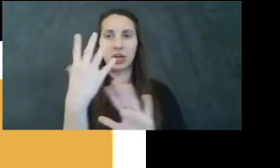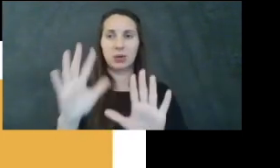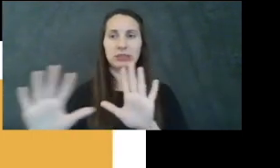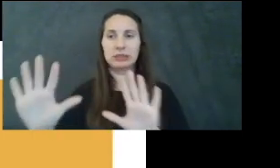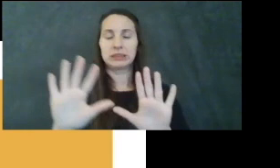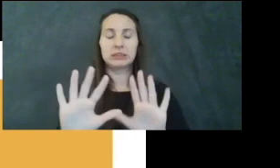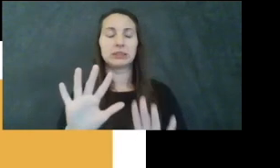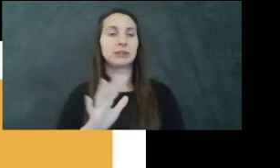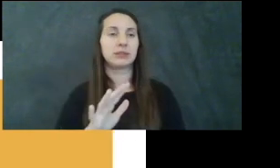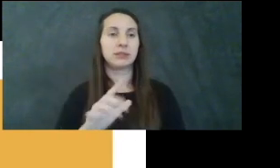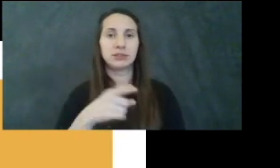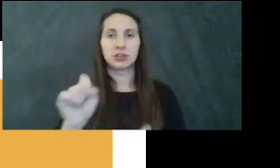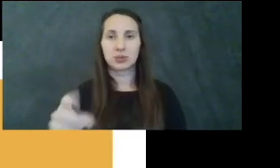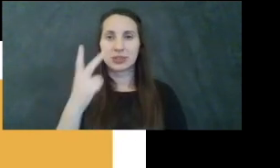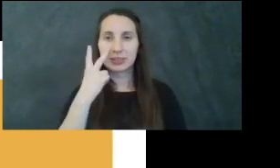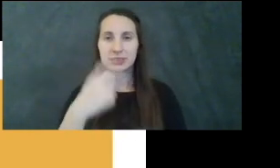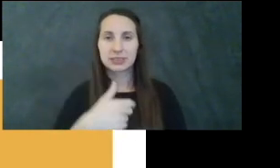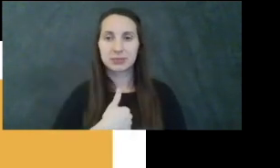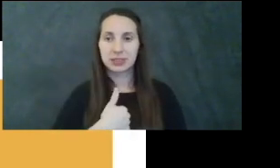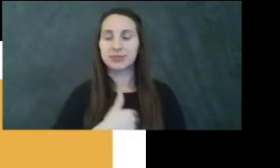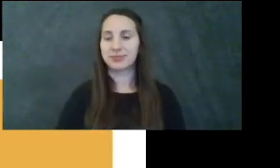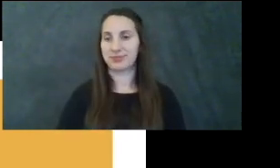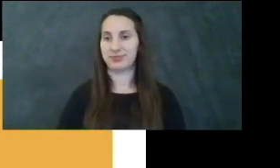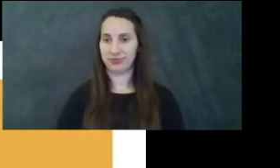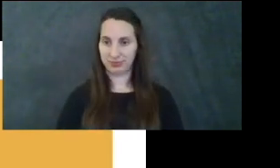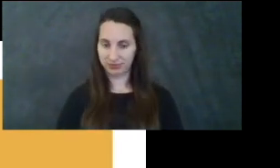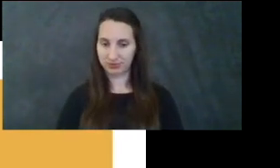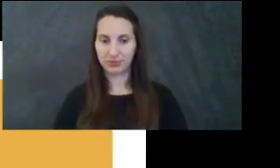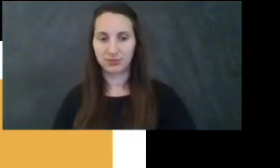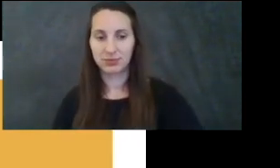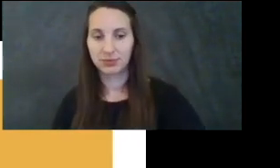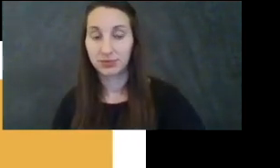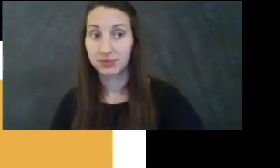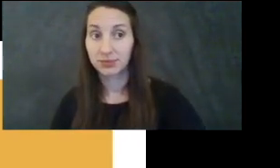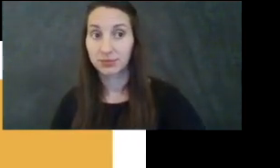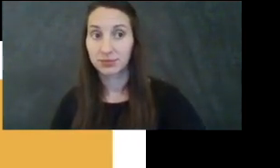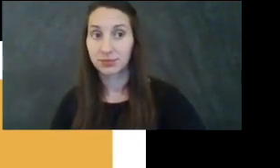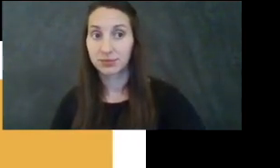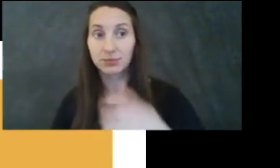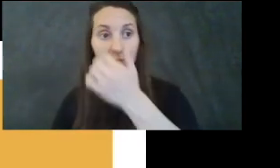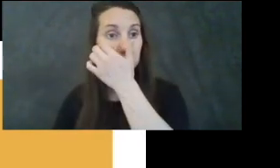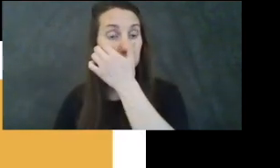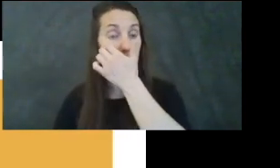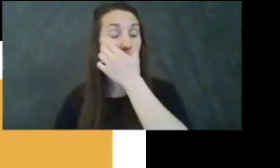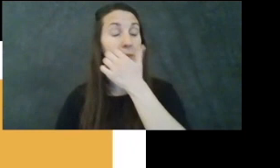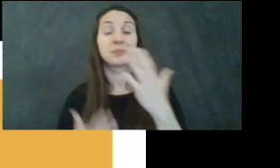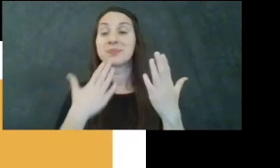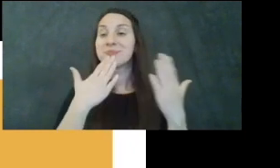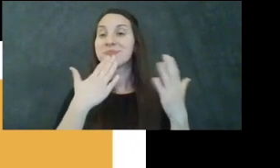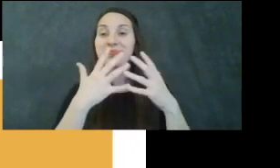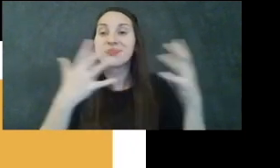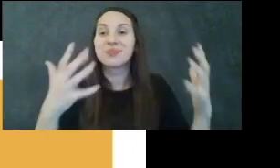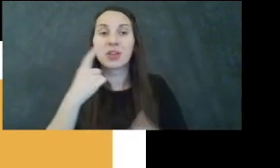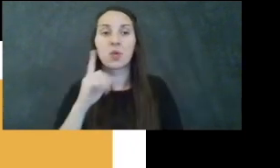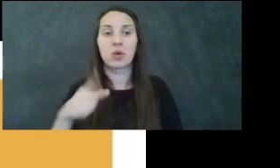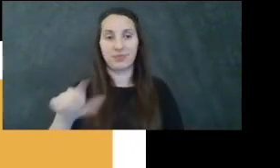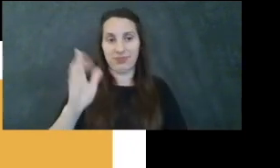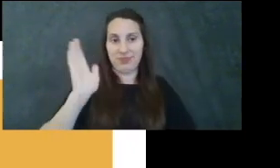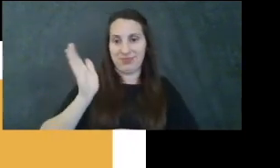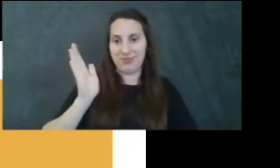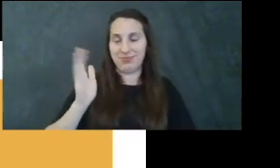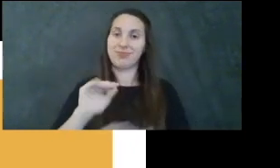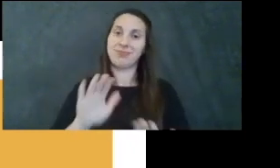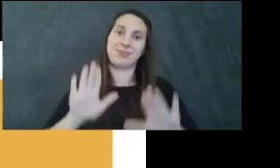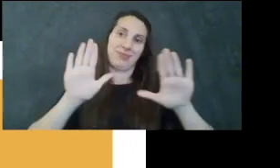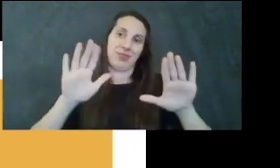see me, I guess, if you want to. But thank you very much for those presentations, and it's great to be